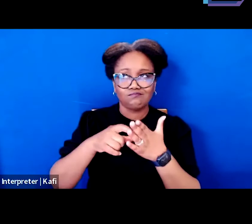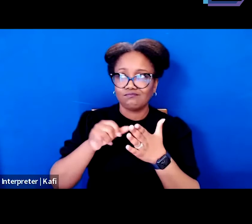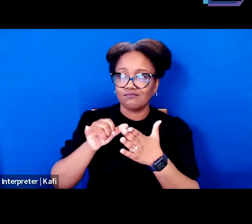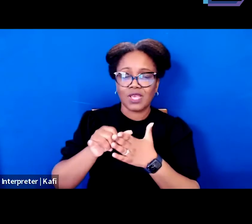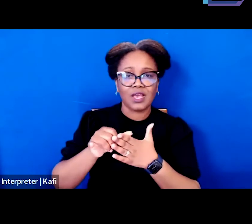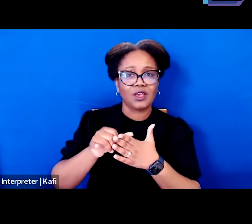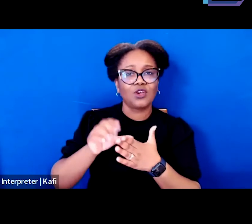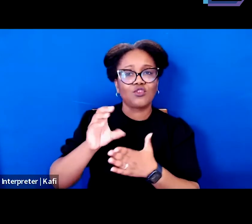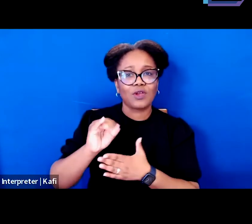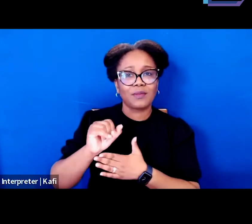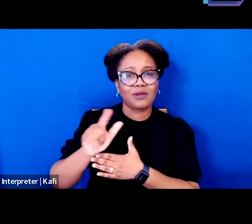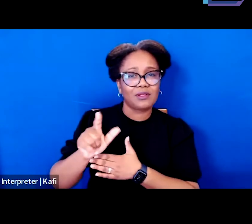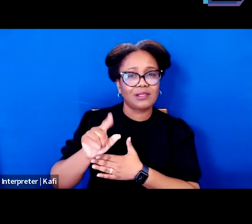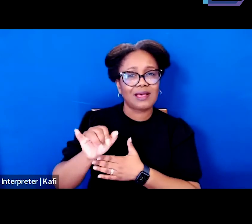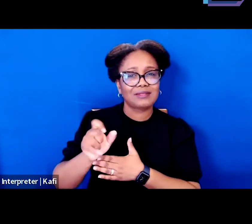effects of